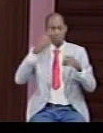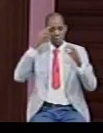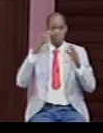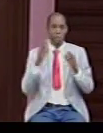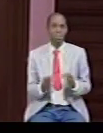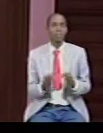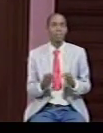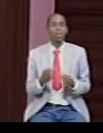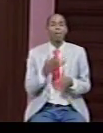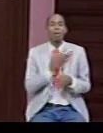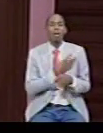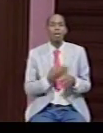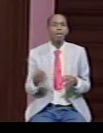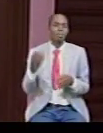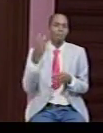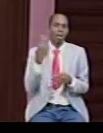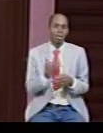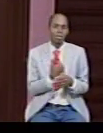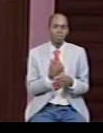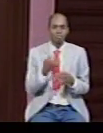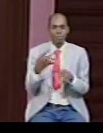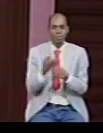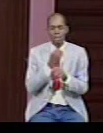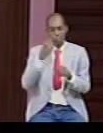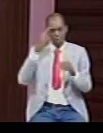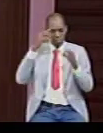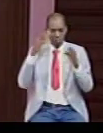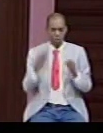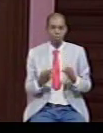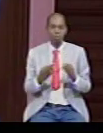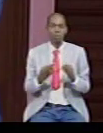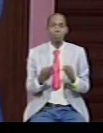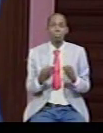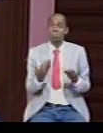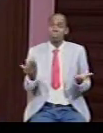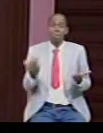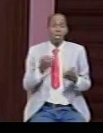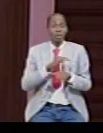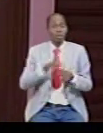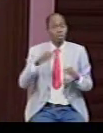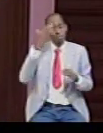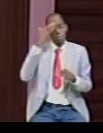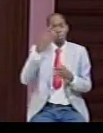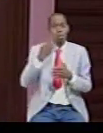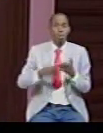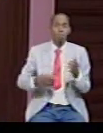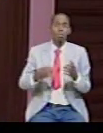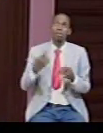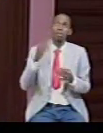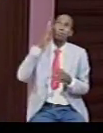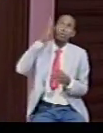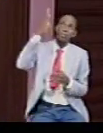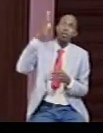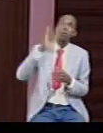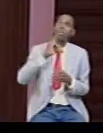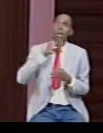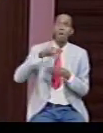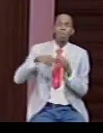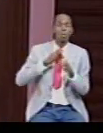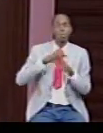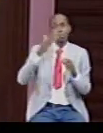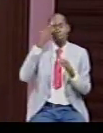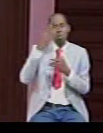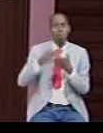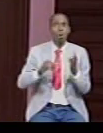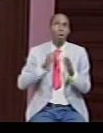she was taking a firm stand. I don't know what the future holds. I don't know what I'm going to get,